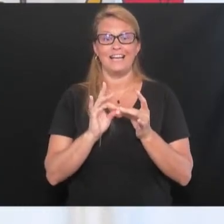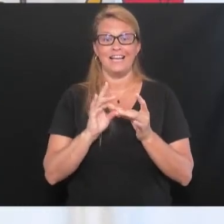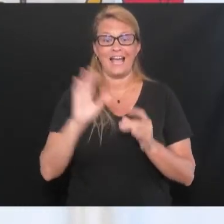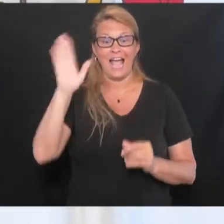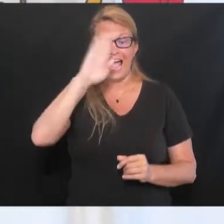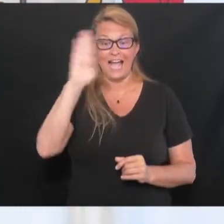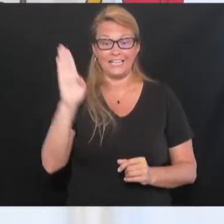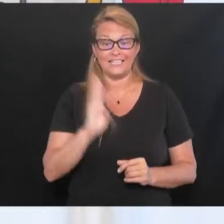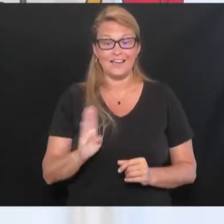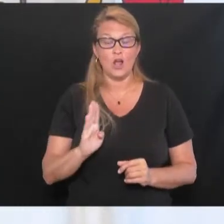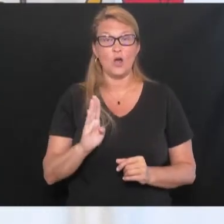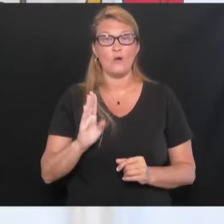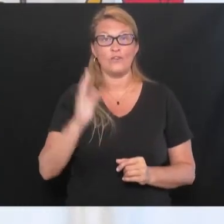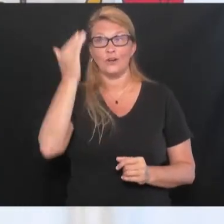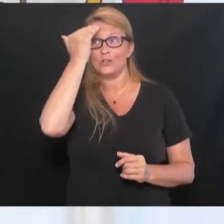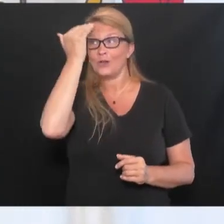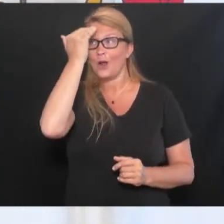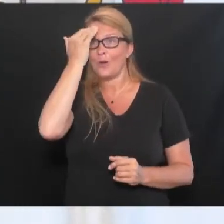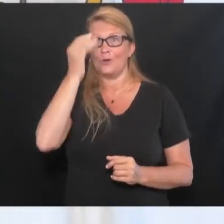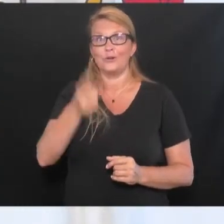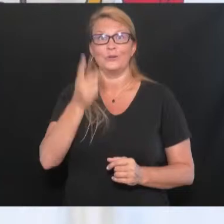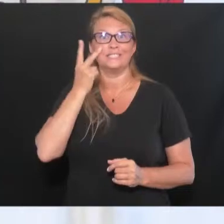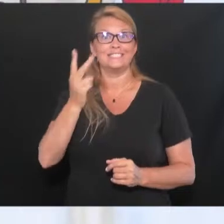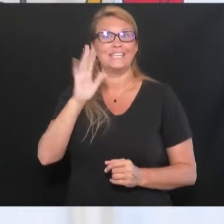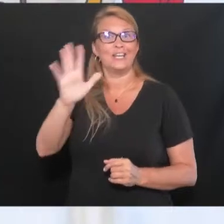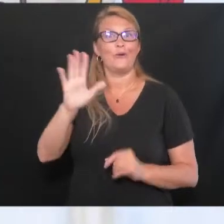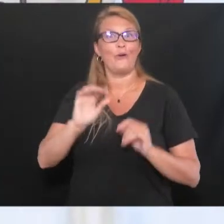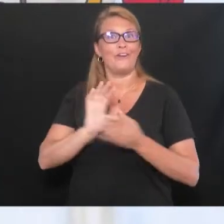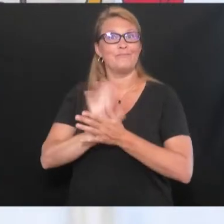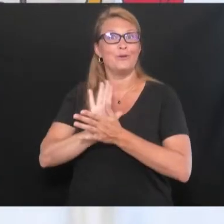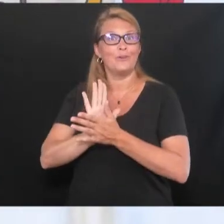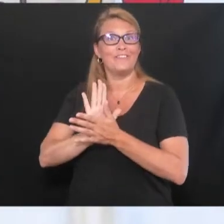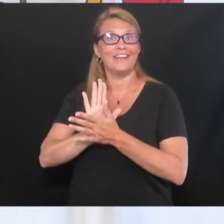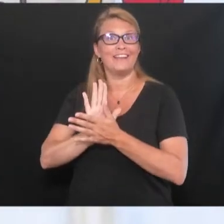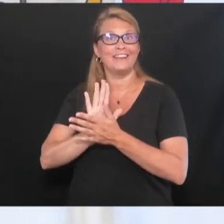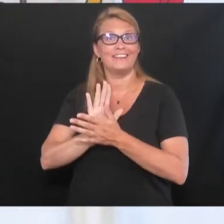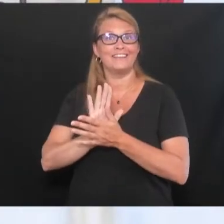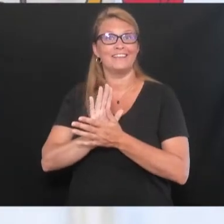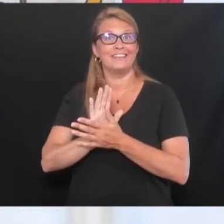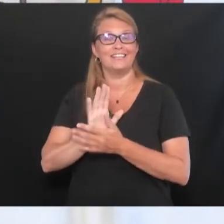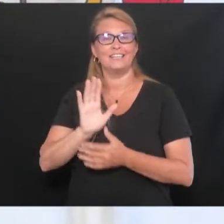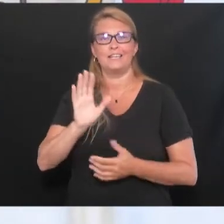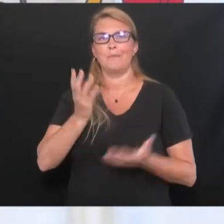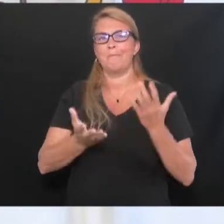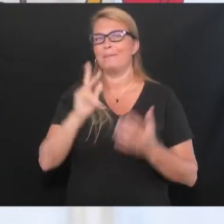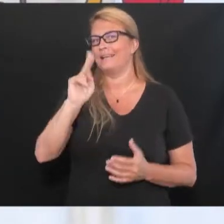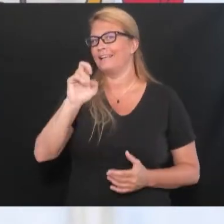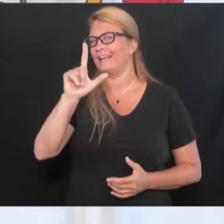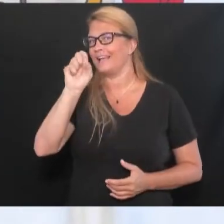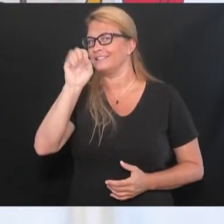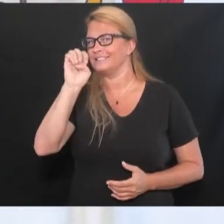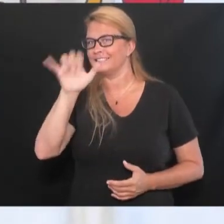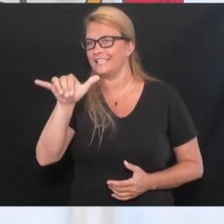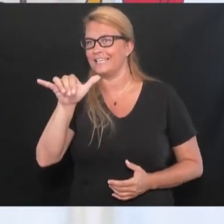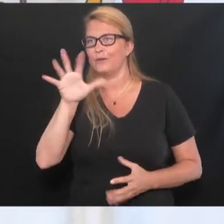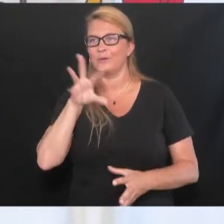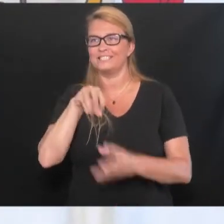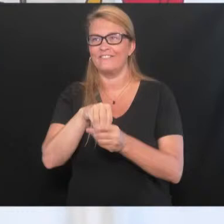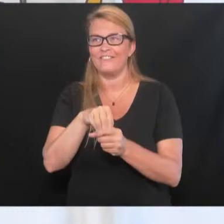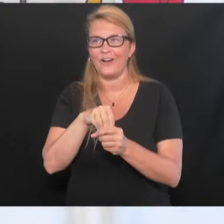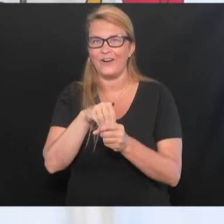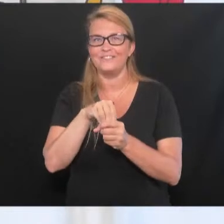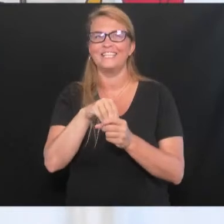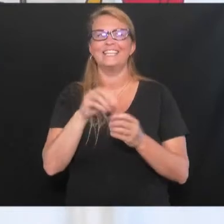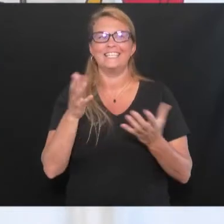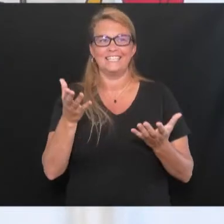you were doing a video. We did it in-house, I'm sure. And probably Kelsey was involved in some way and